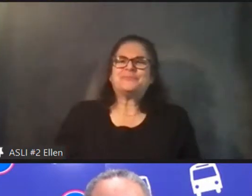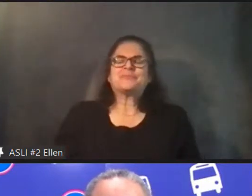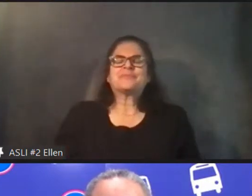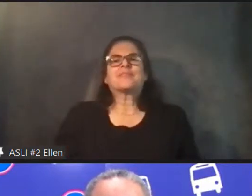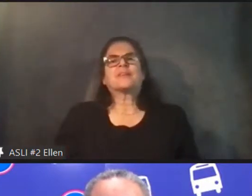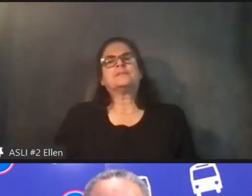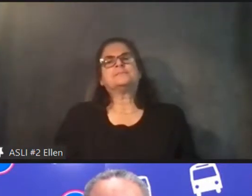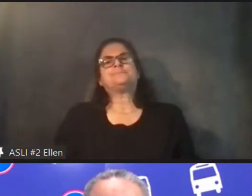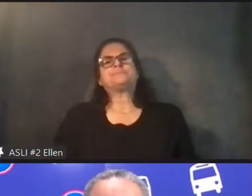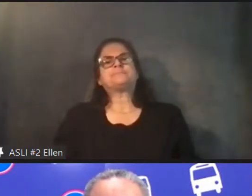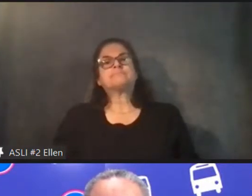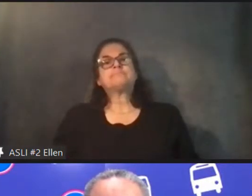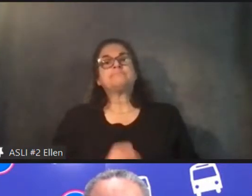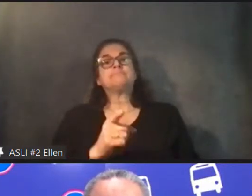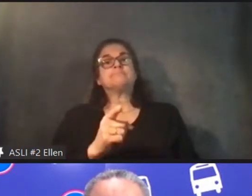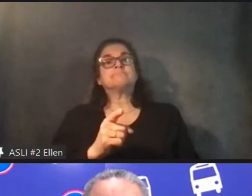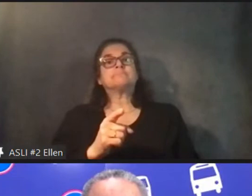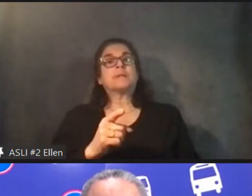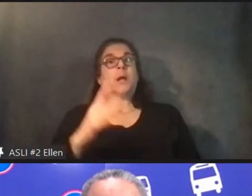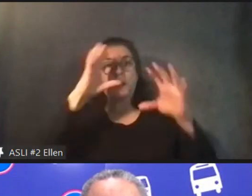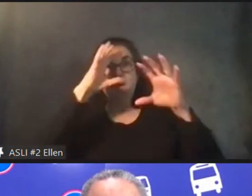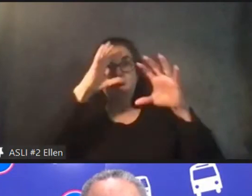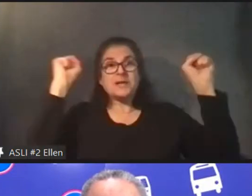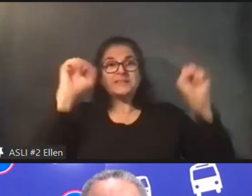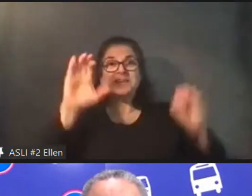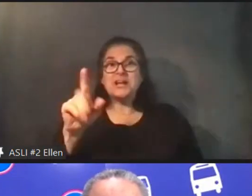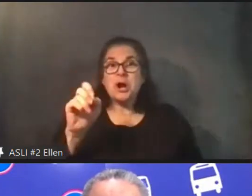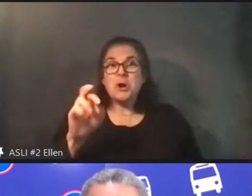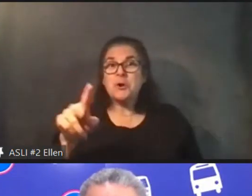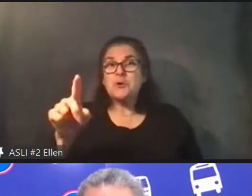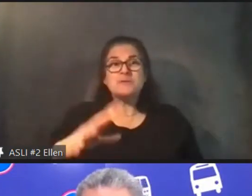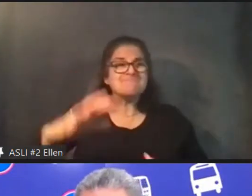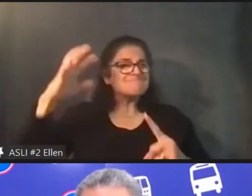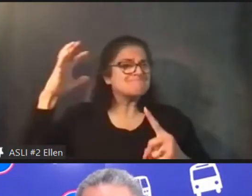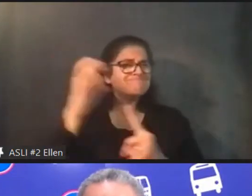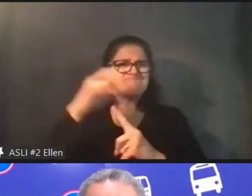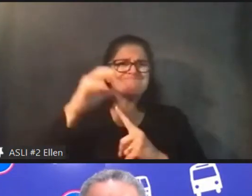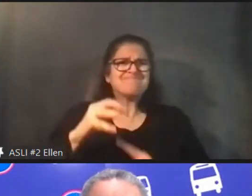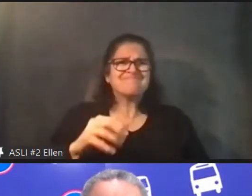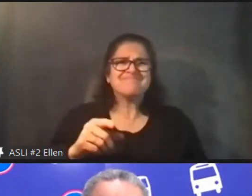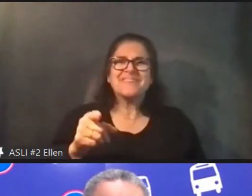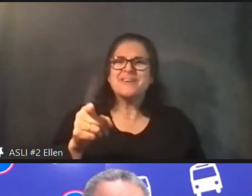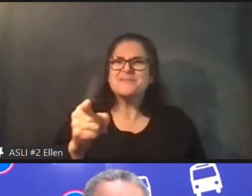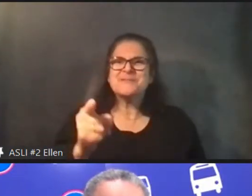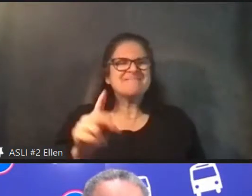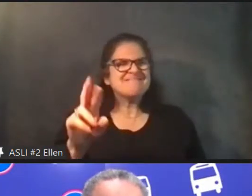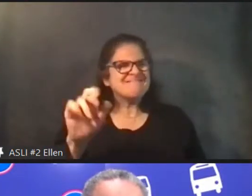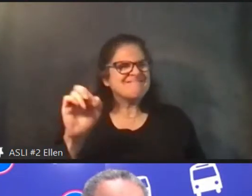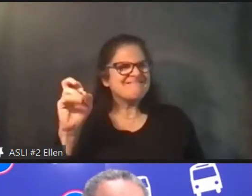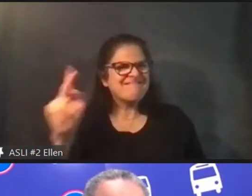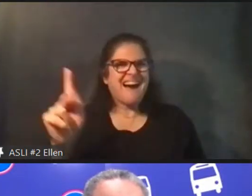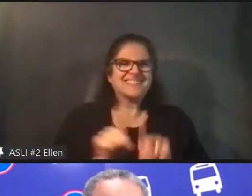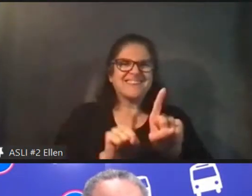President Carter, you're a rock star. That's all. That's all I got. You're a rock star.